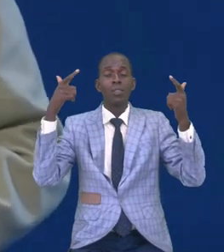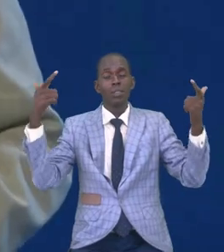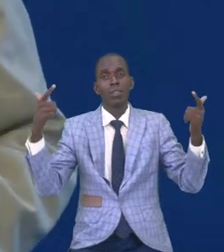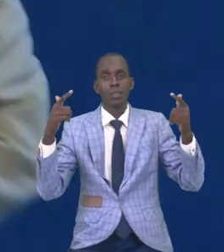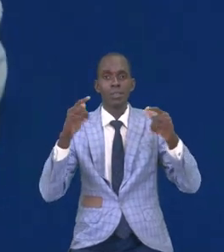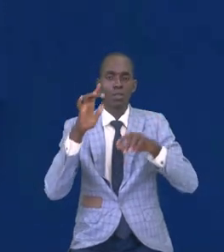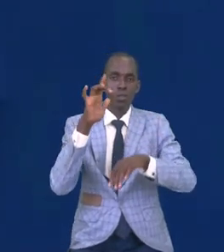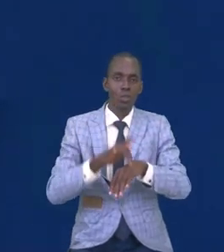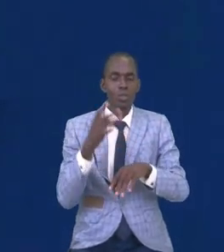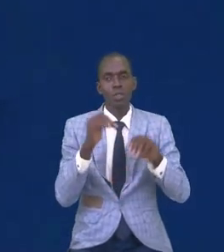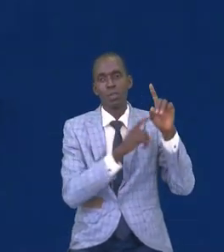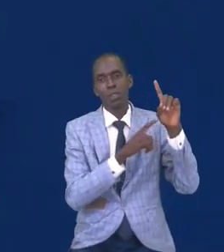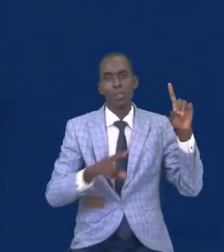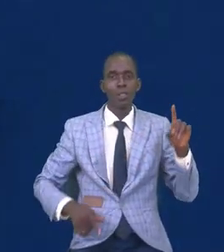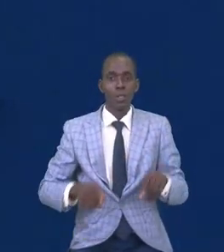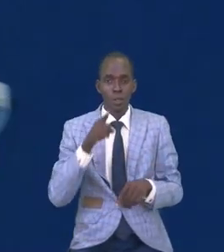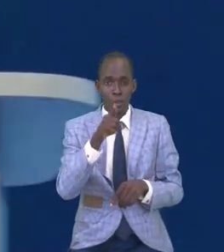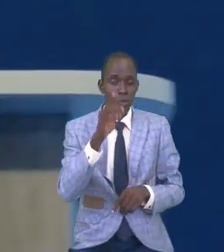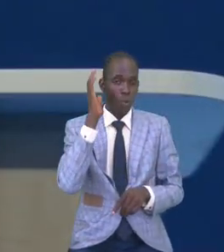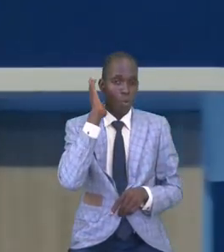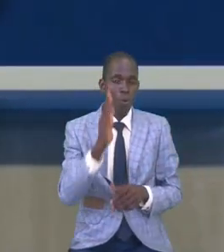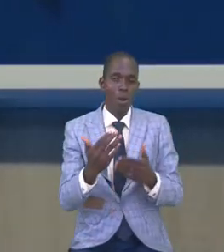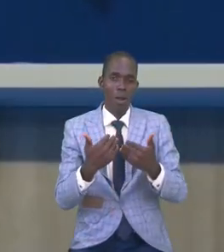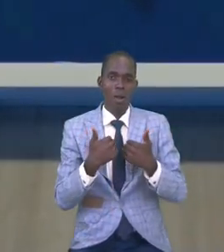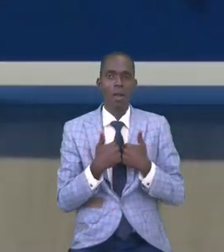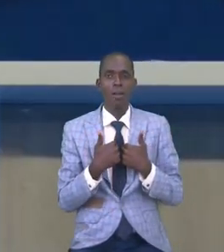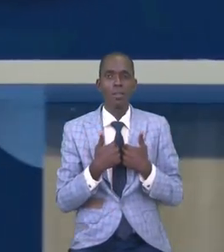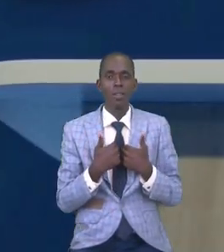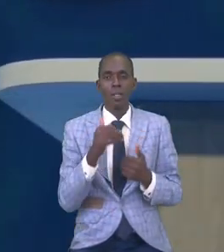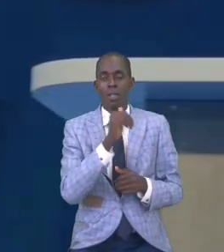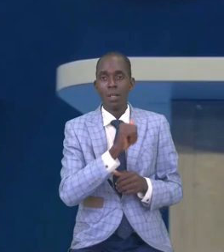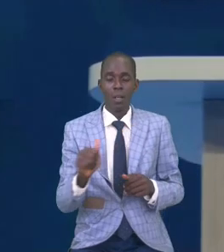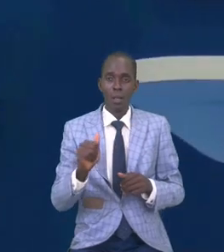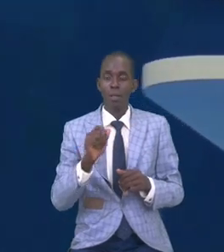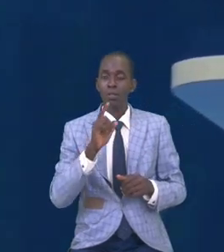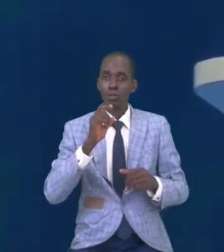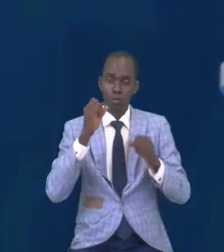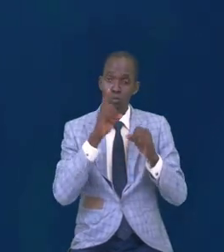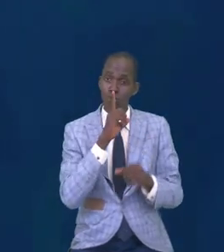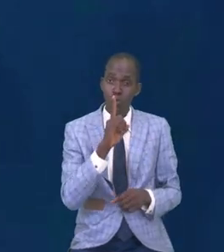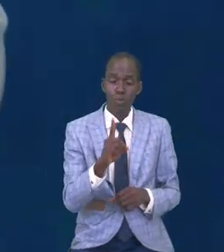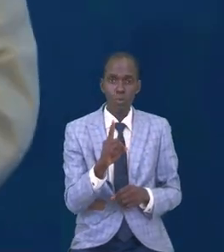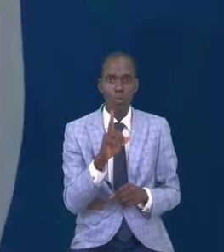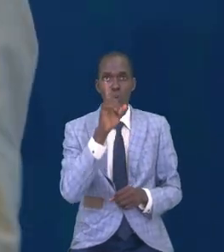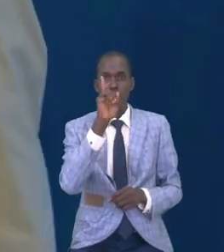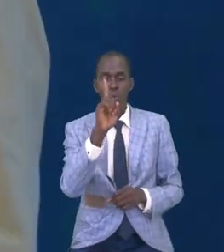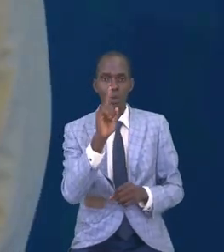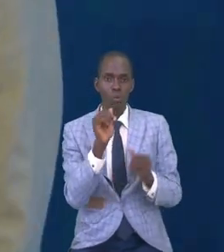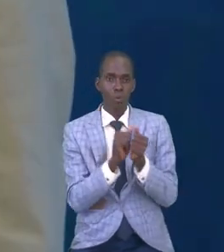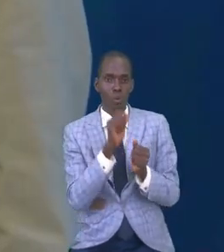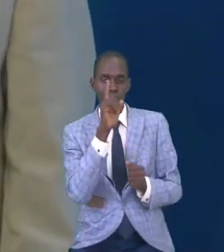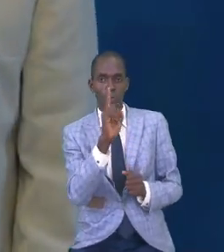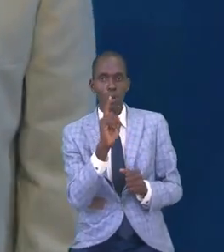touch from the Lord. You will have a definite one-on-one